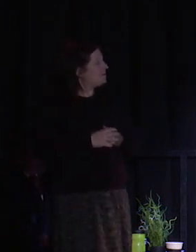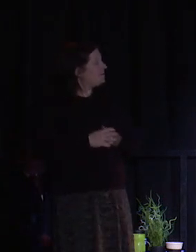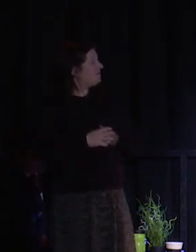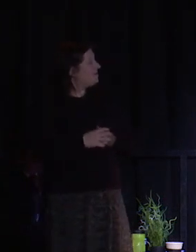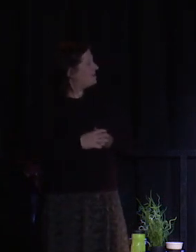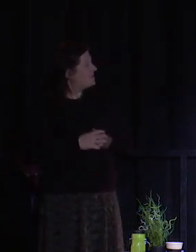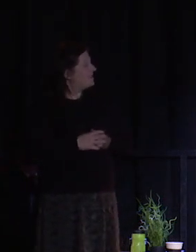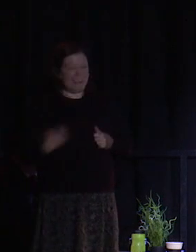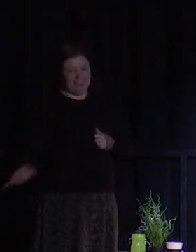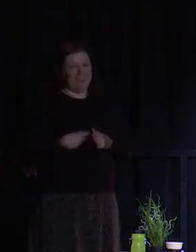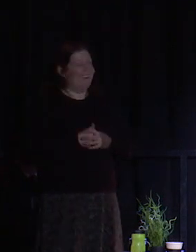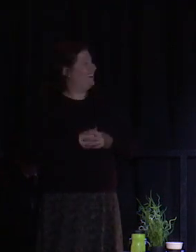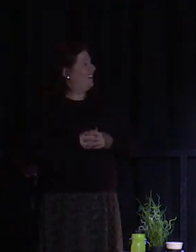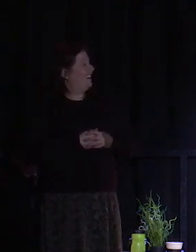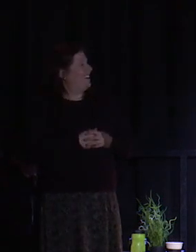And again.